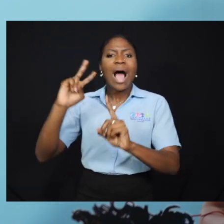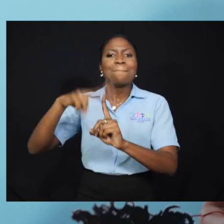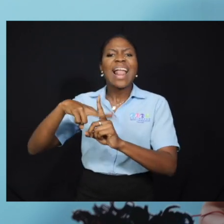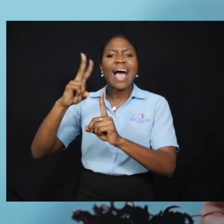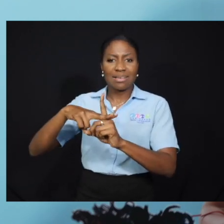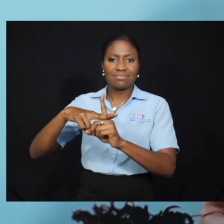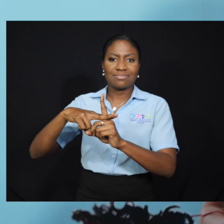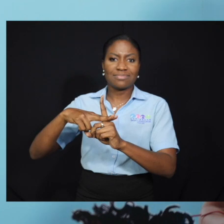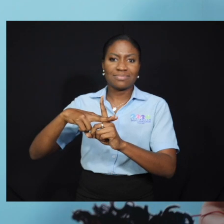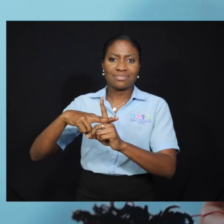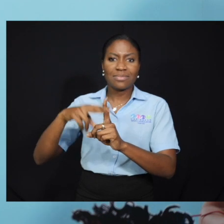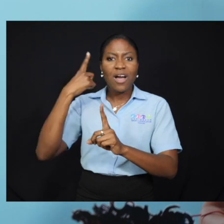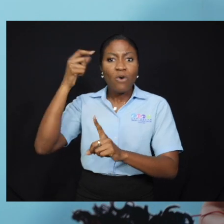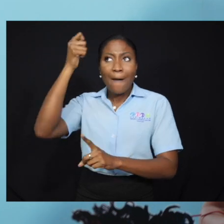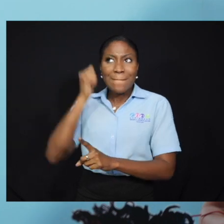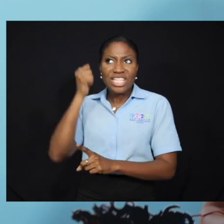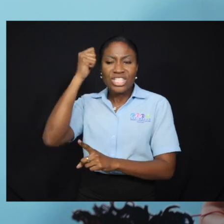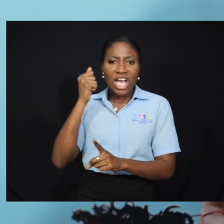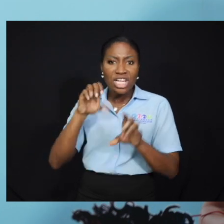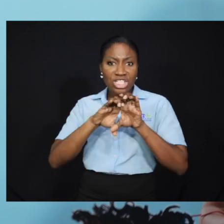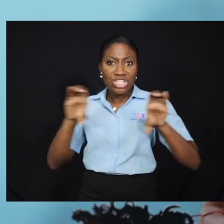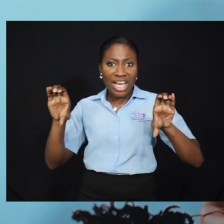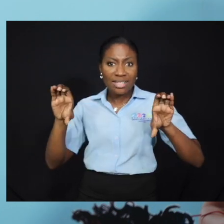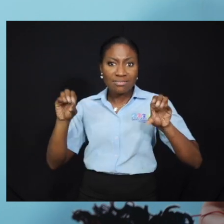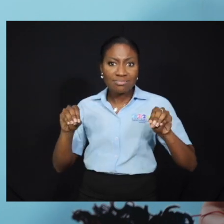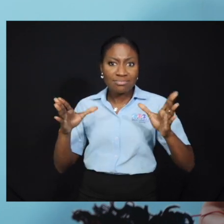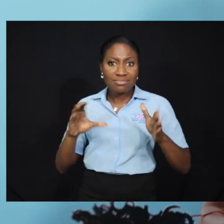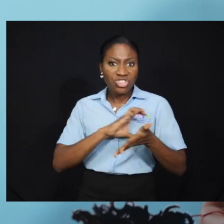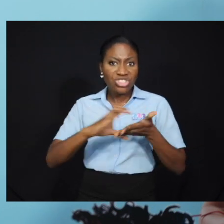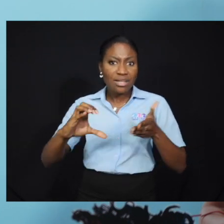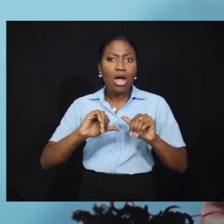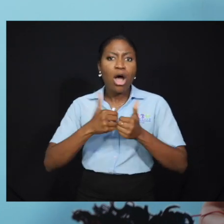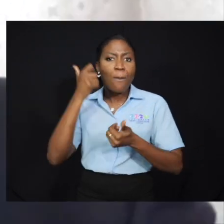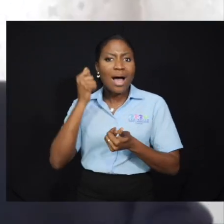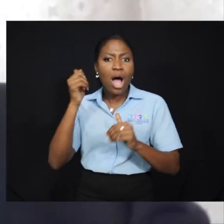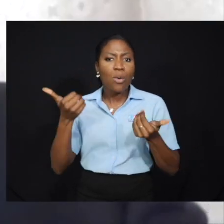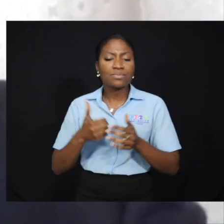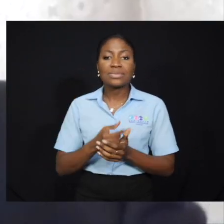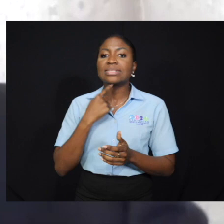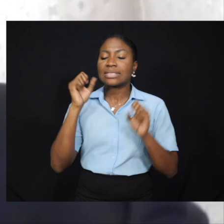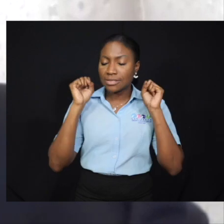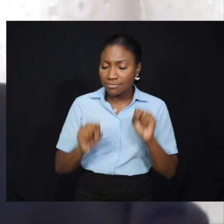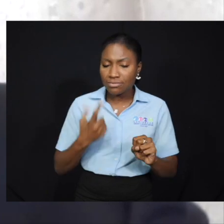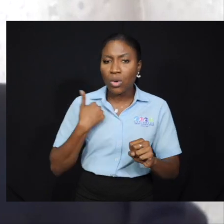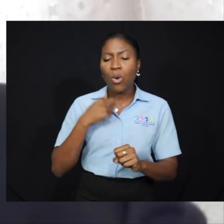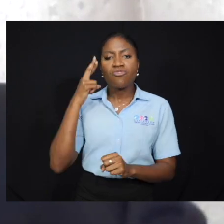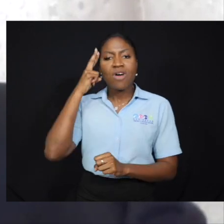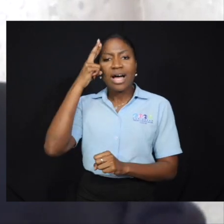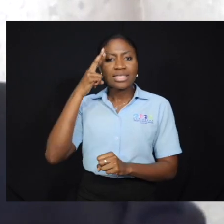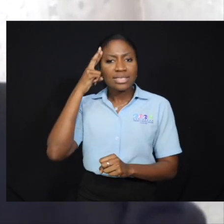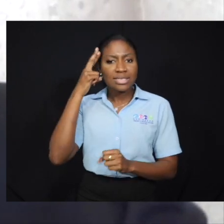application process in terms of pension checks? So certainly. So what we did, we realized